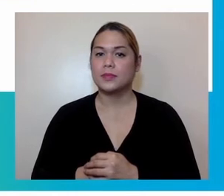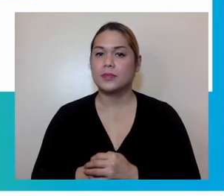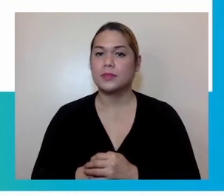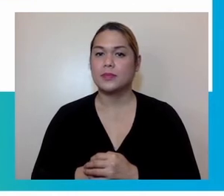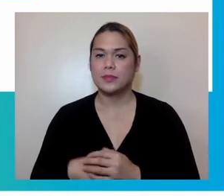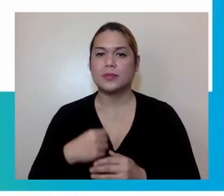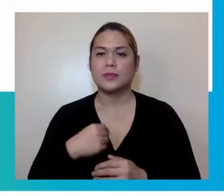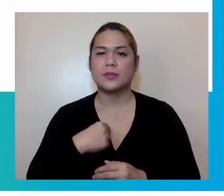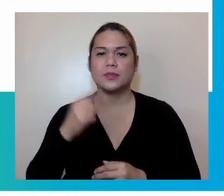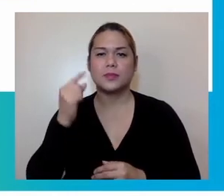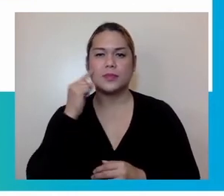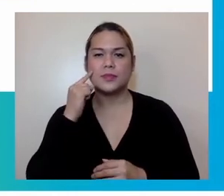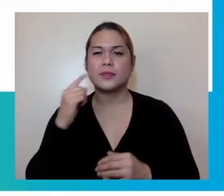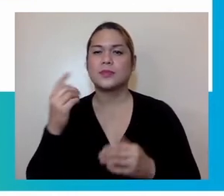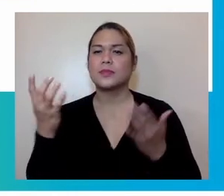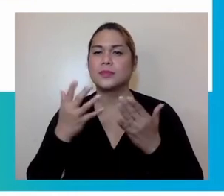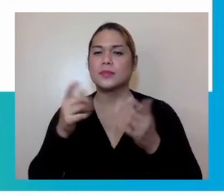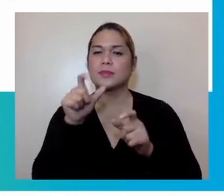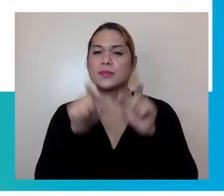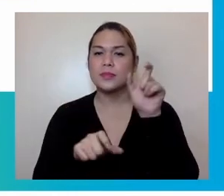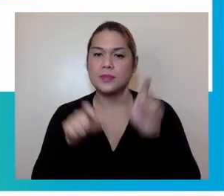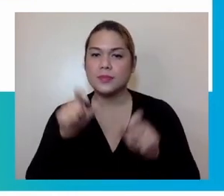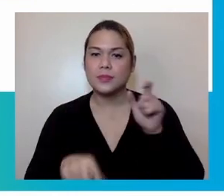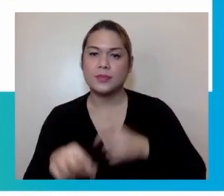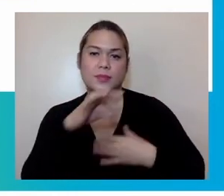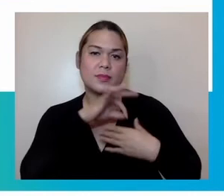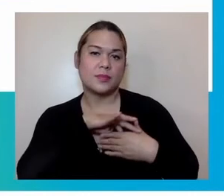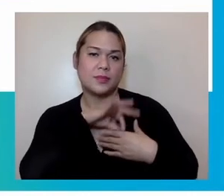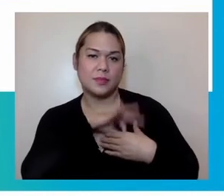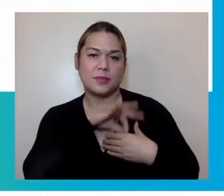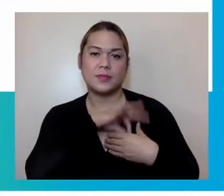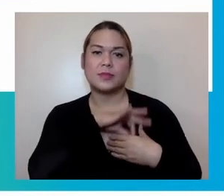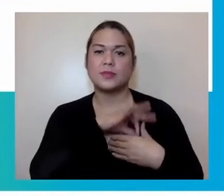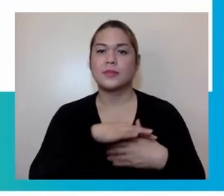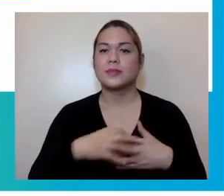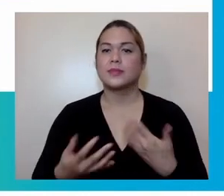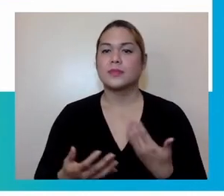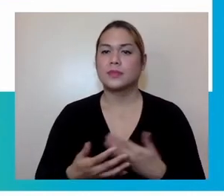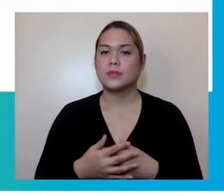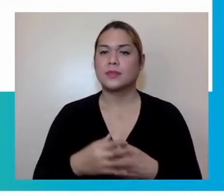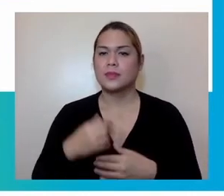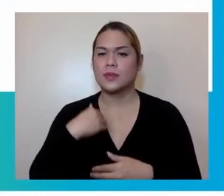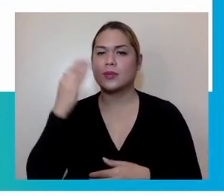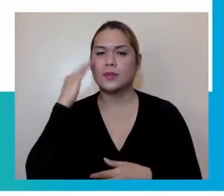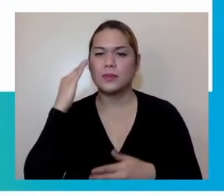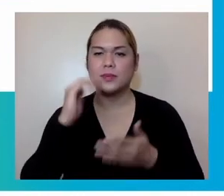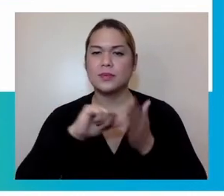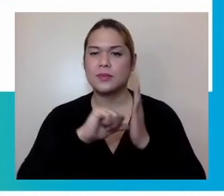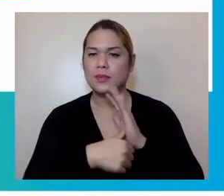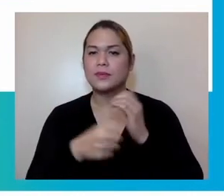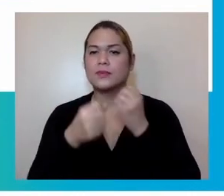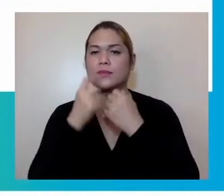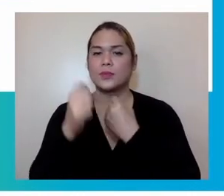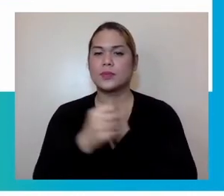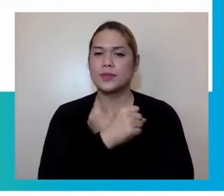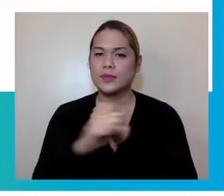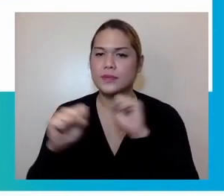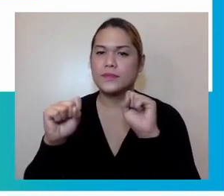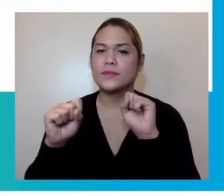only reiterate that we have safeguards, we have an accountability mechanism. I won't say